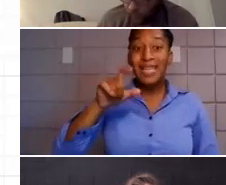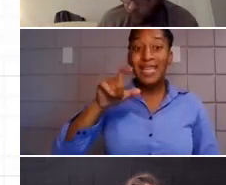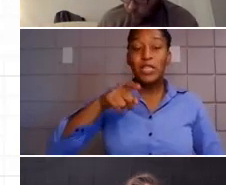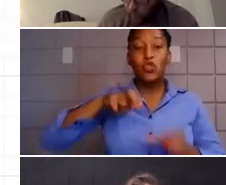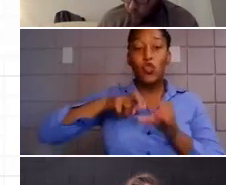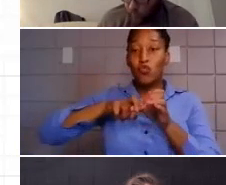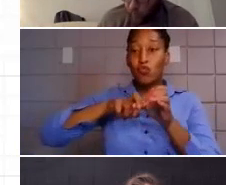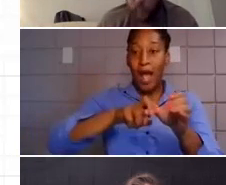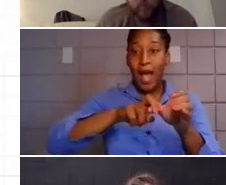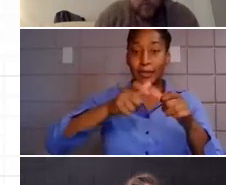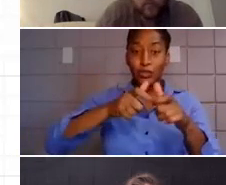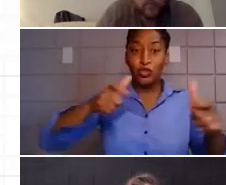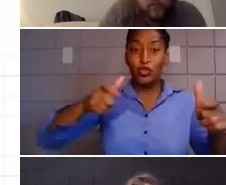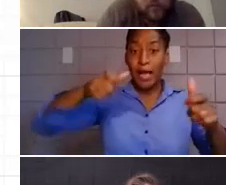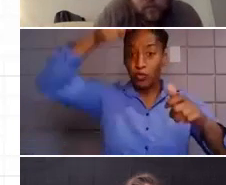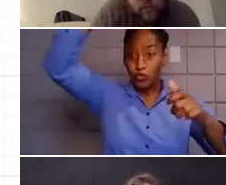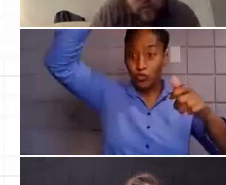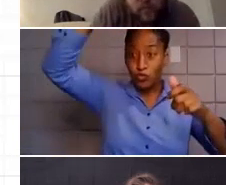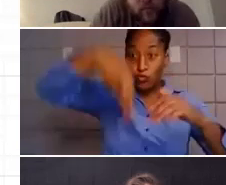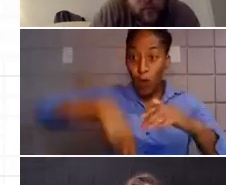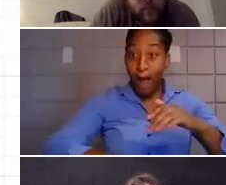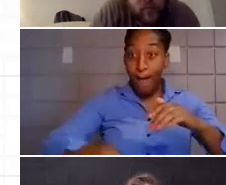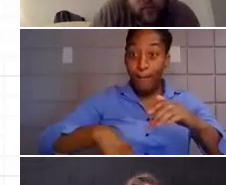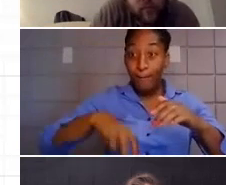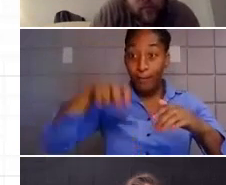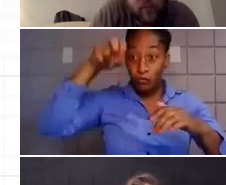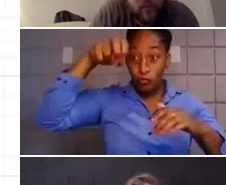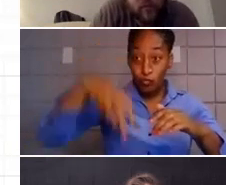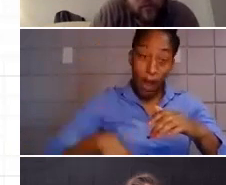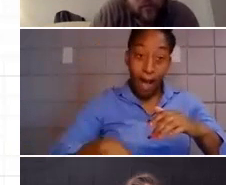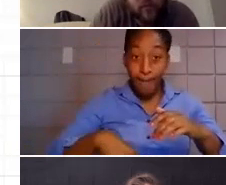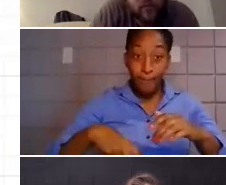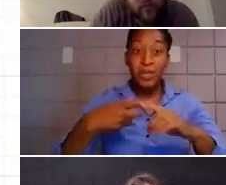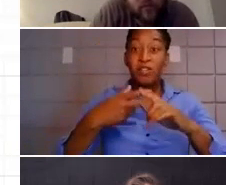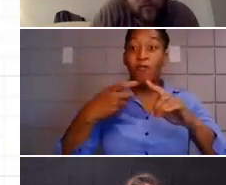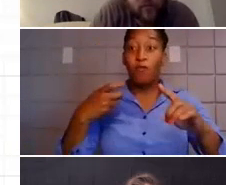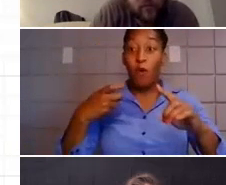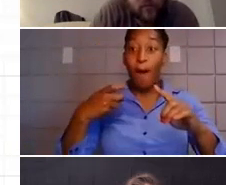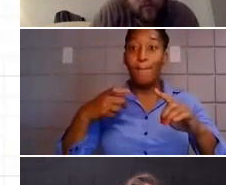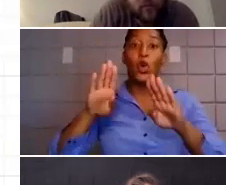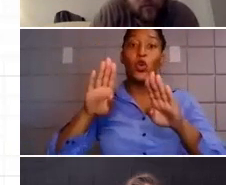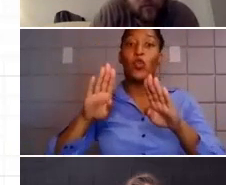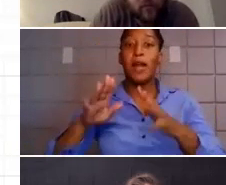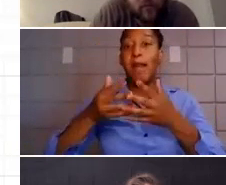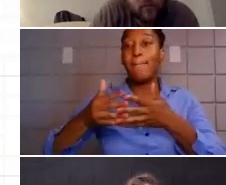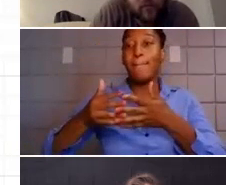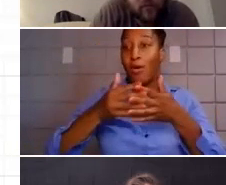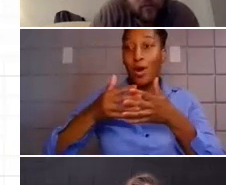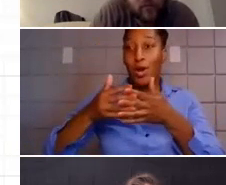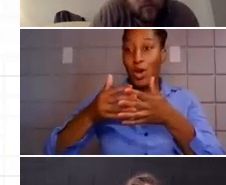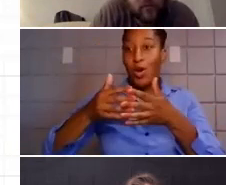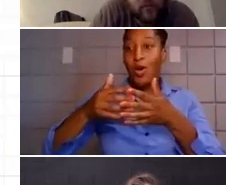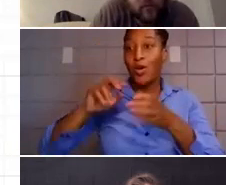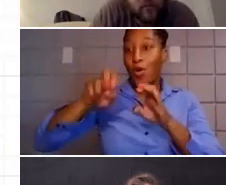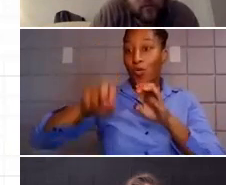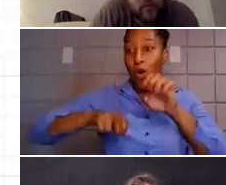I don't know. I imagine this is some type of amusement ride thing where you fall.